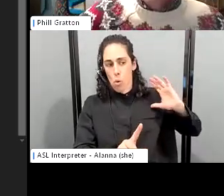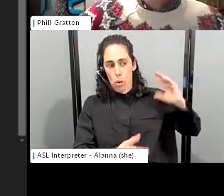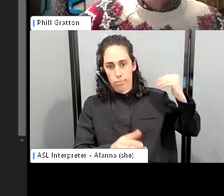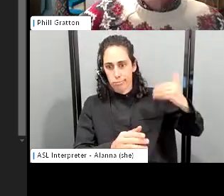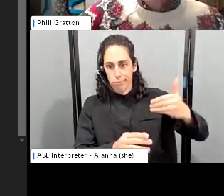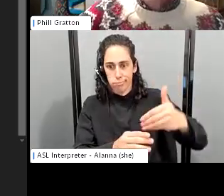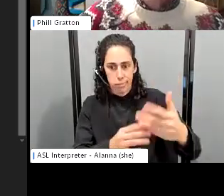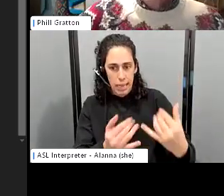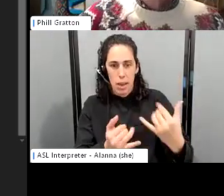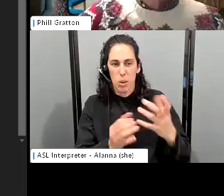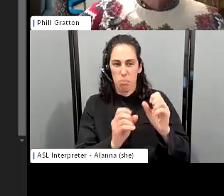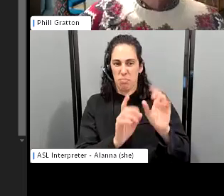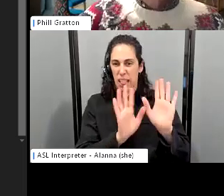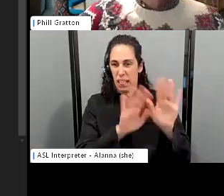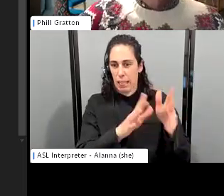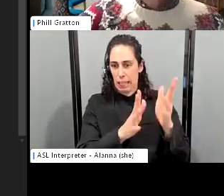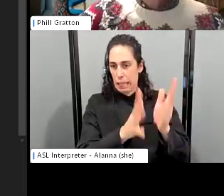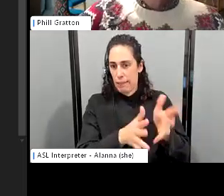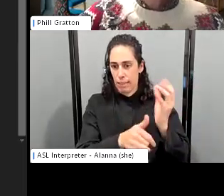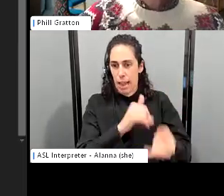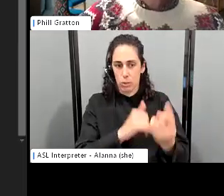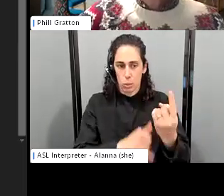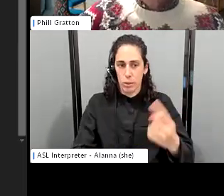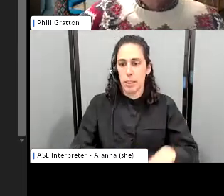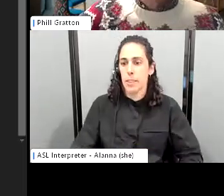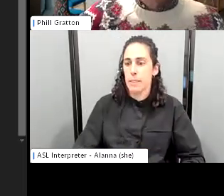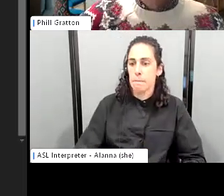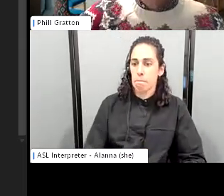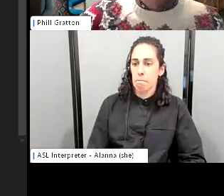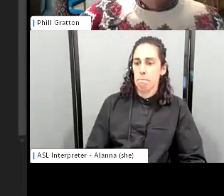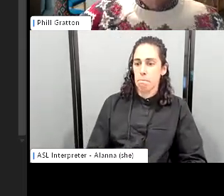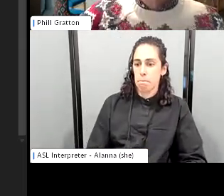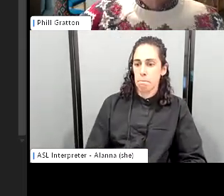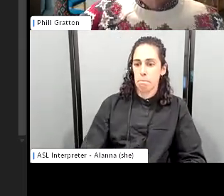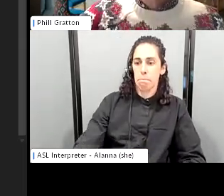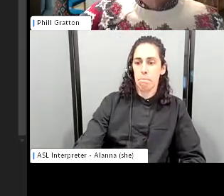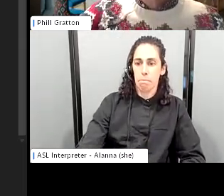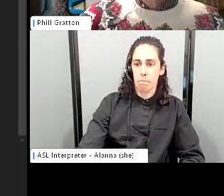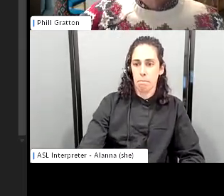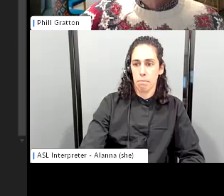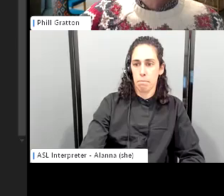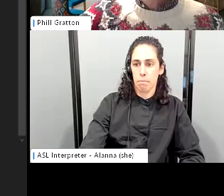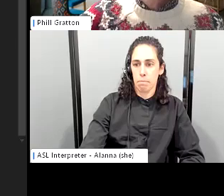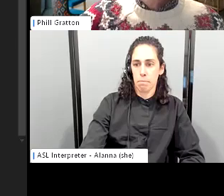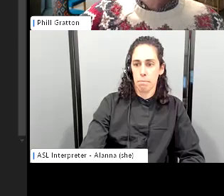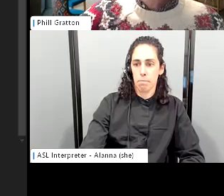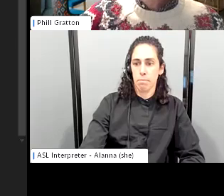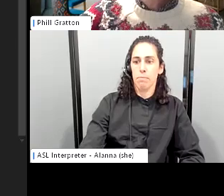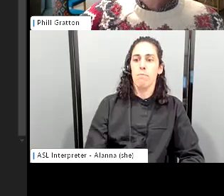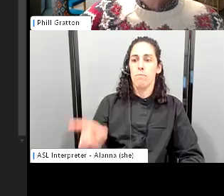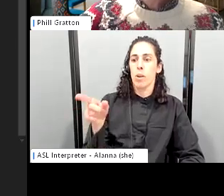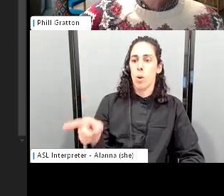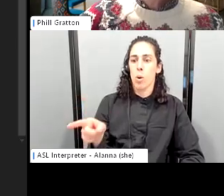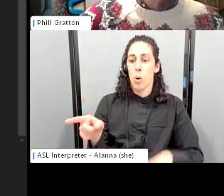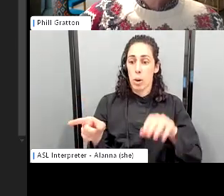that. On that, there was actually a question. Cassandra's having a little trouble because during the presentation, she was trying it. She got